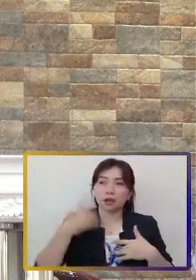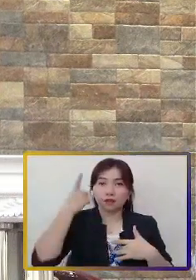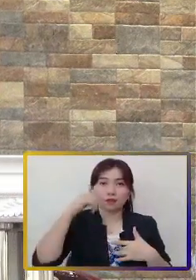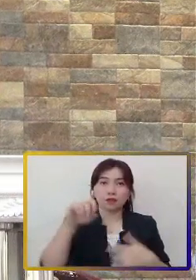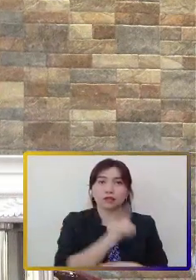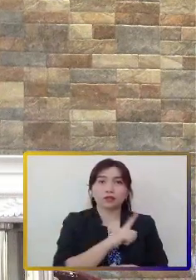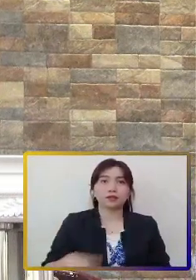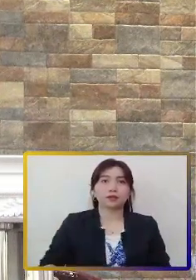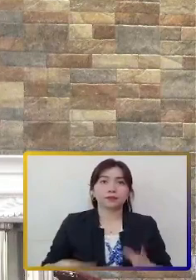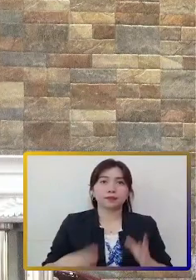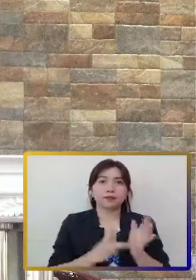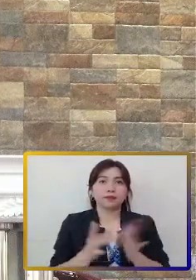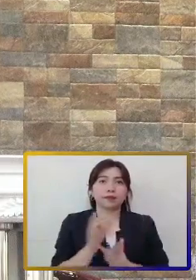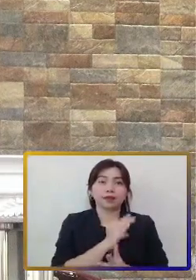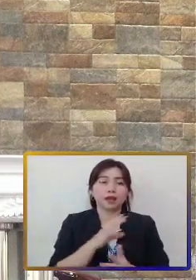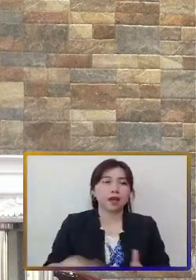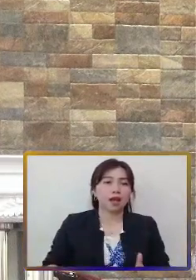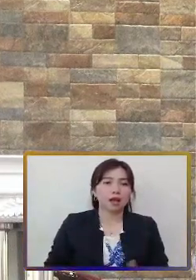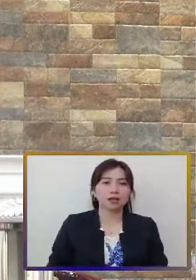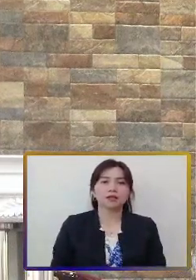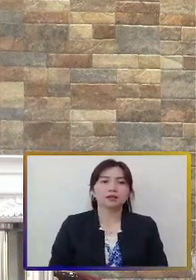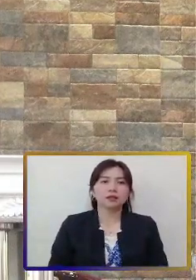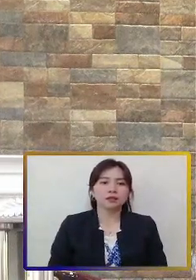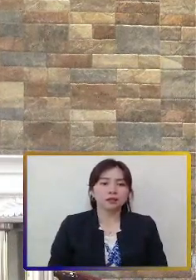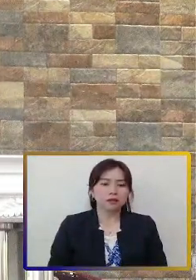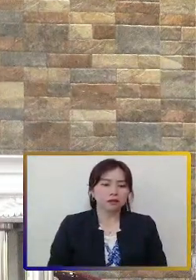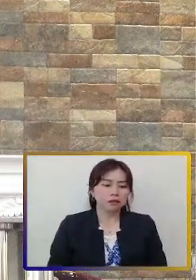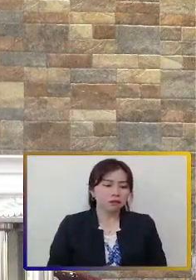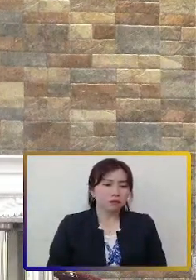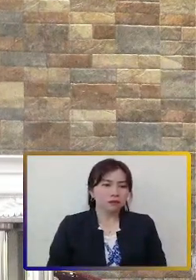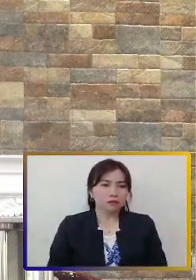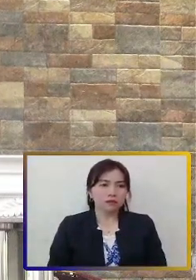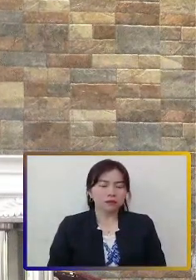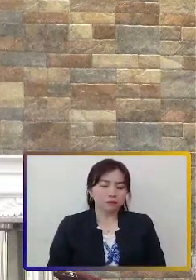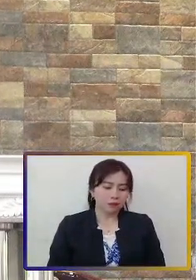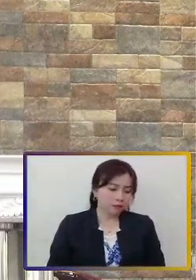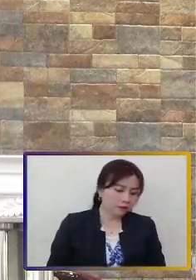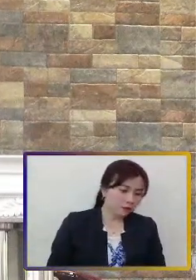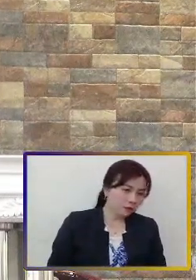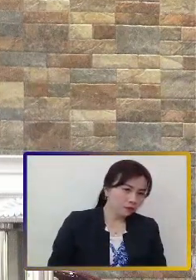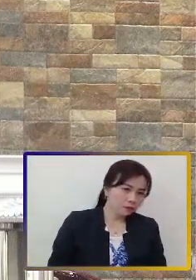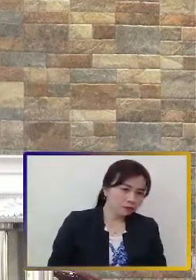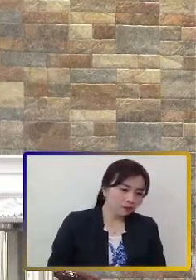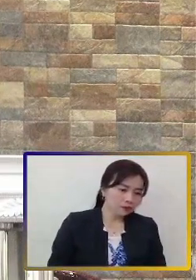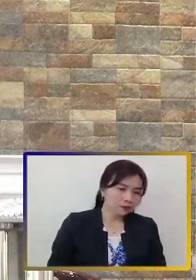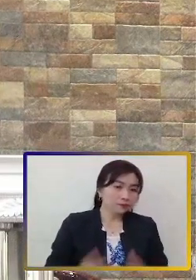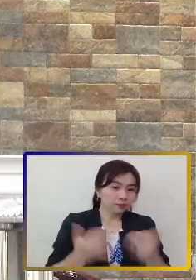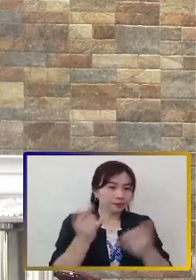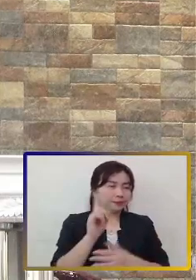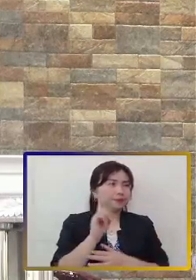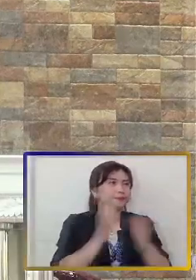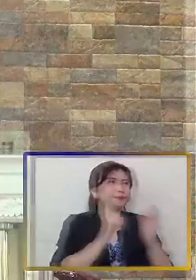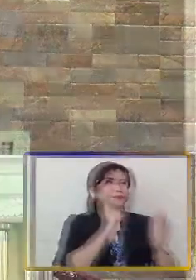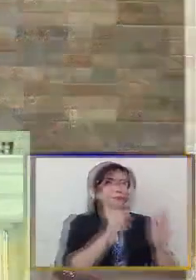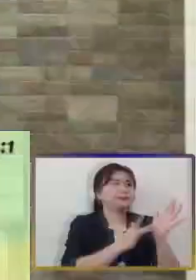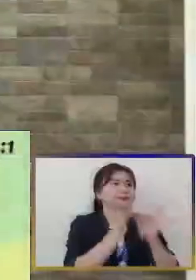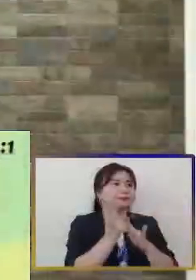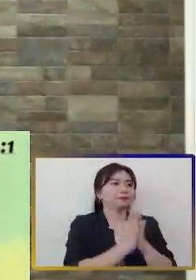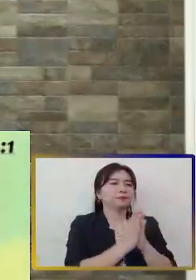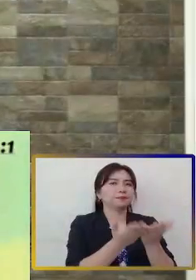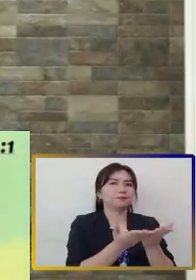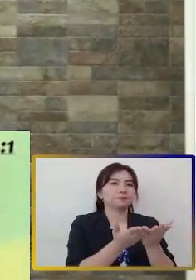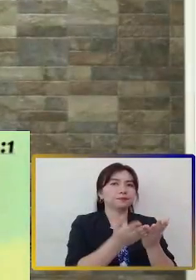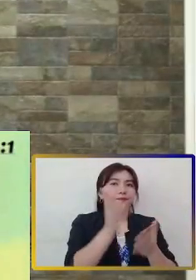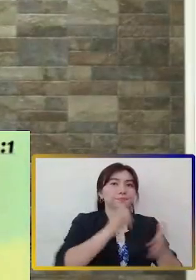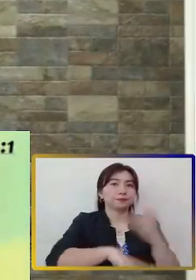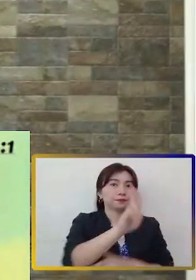Lord Jesus Christ assures himself of a future ng buhay po natin Anong sabi ng Bibliya let not your heart